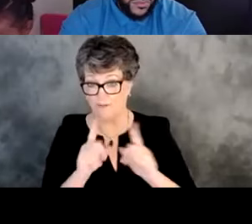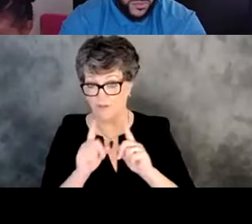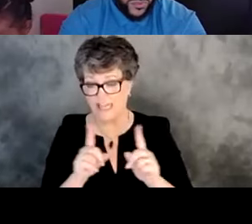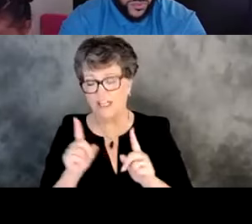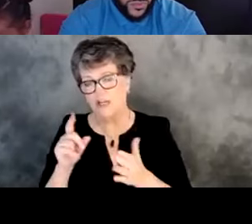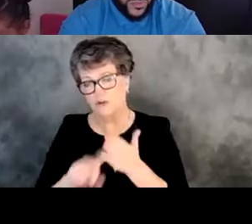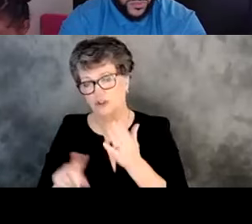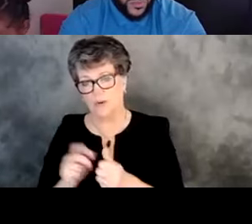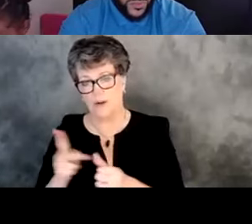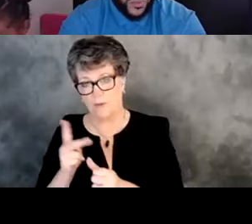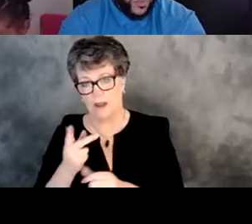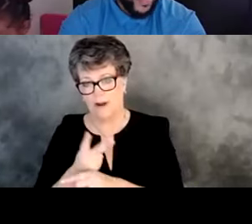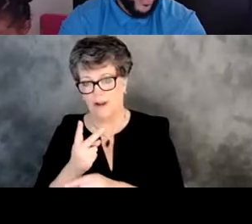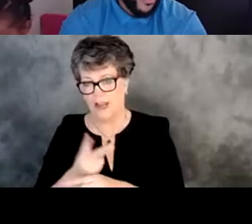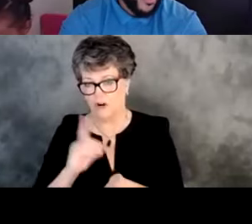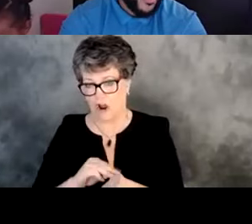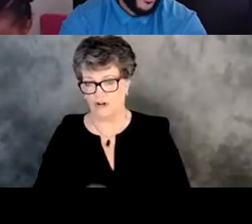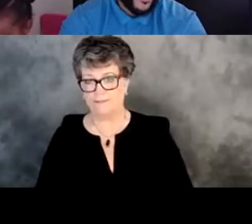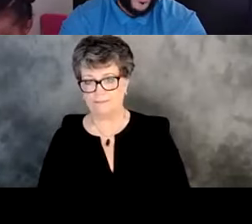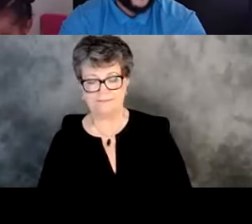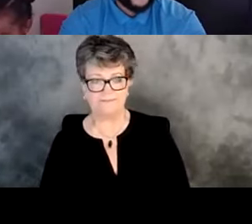Next slide.